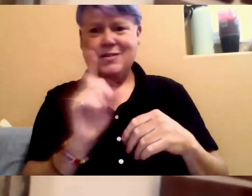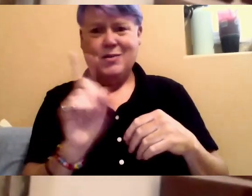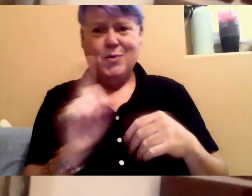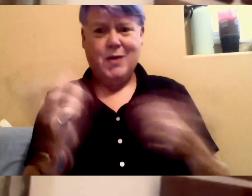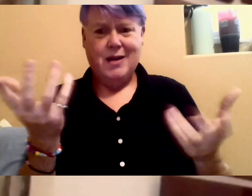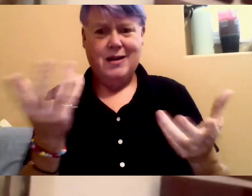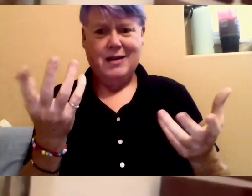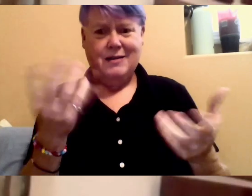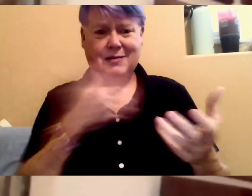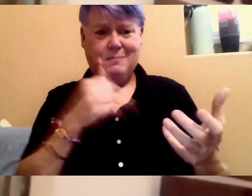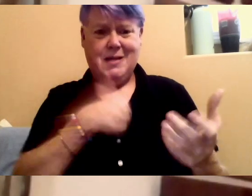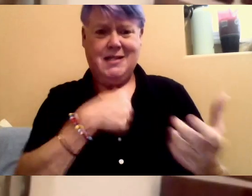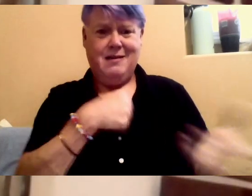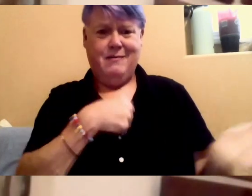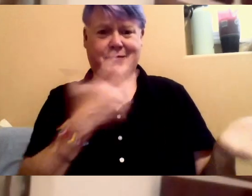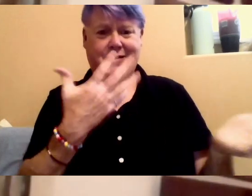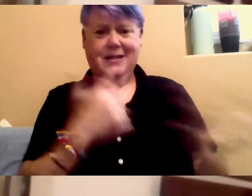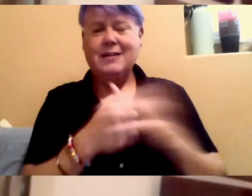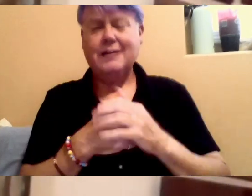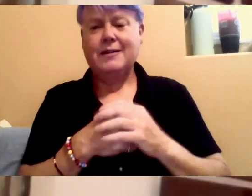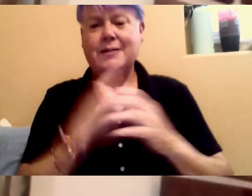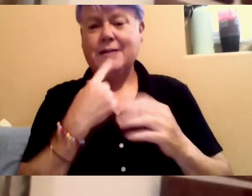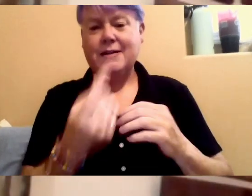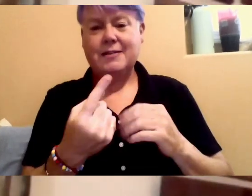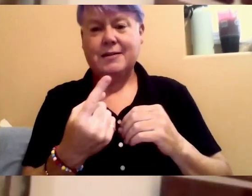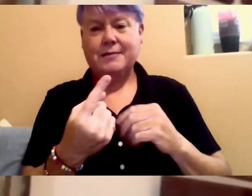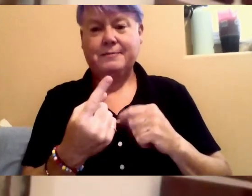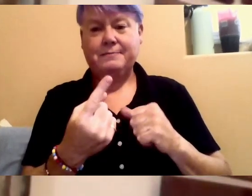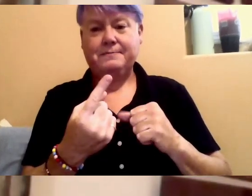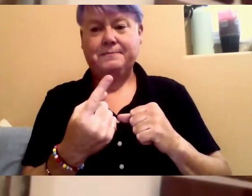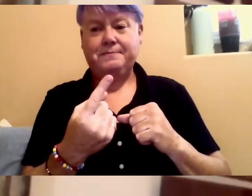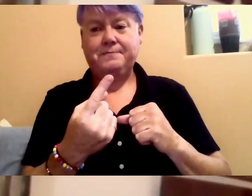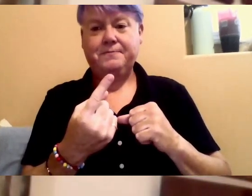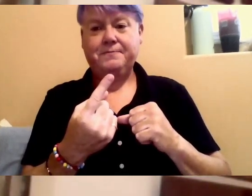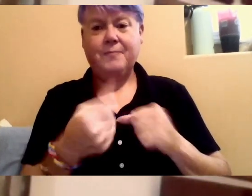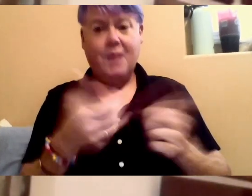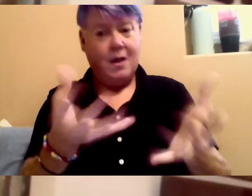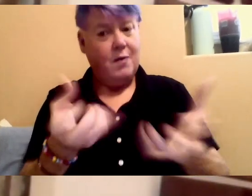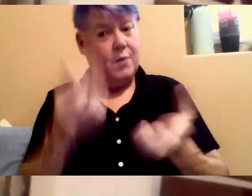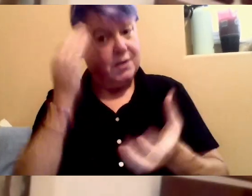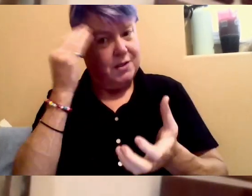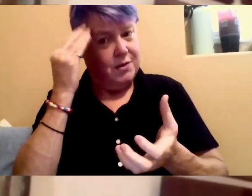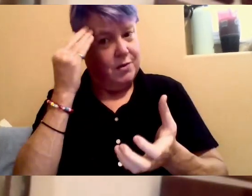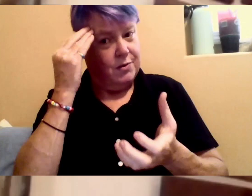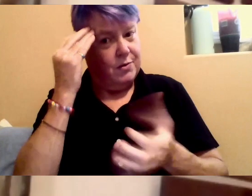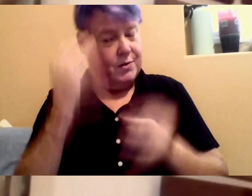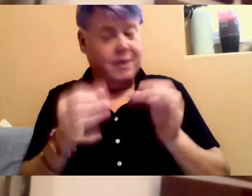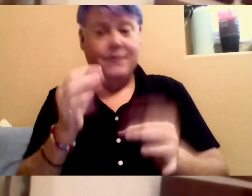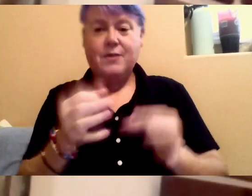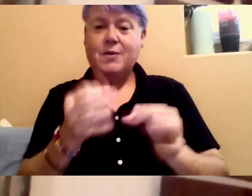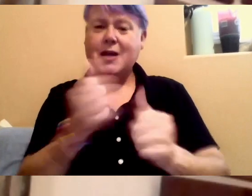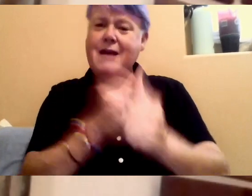him. And I said, I want to know if you would ever